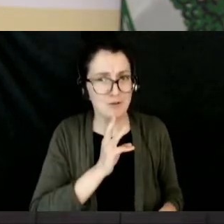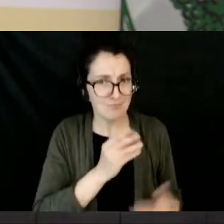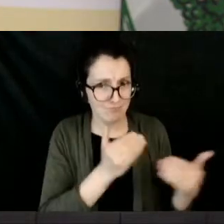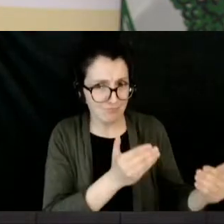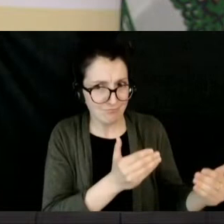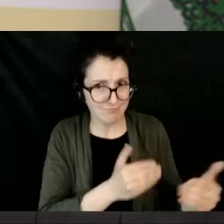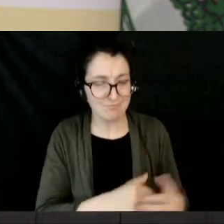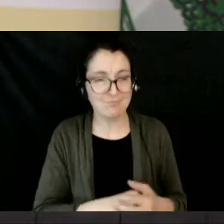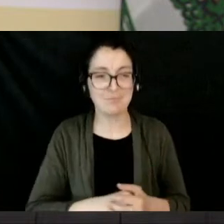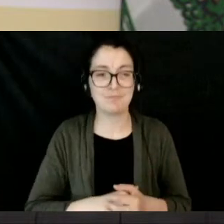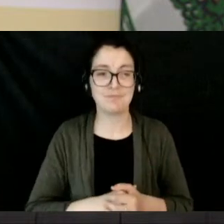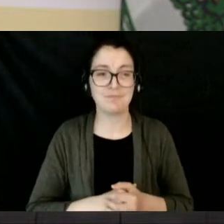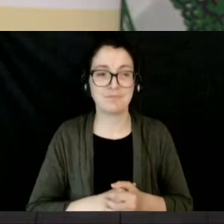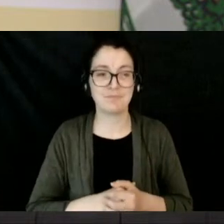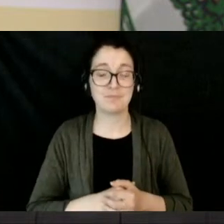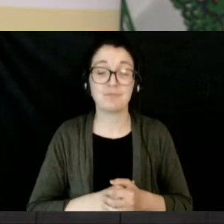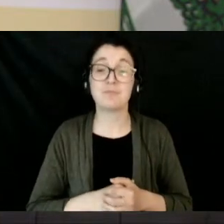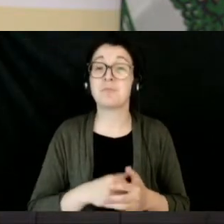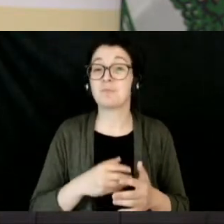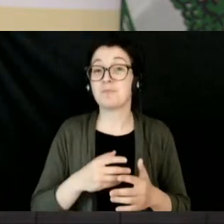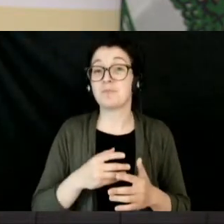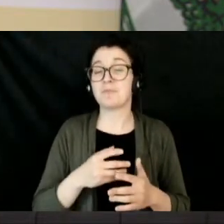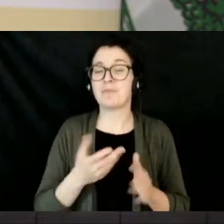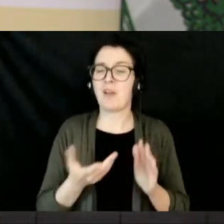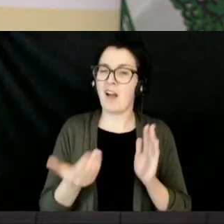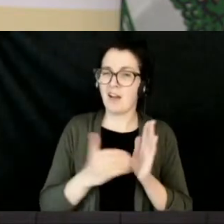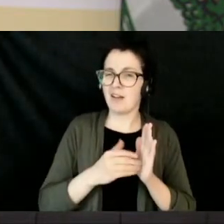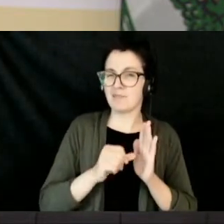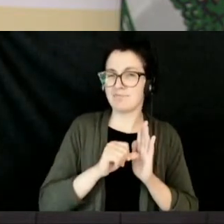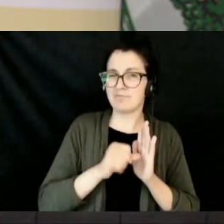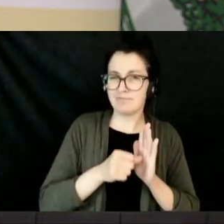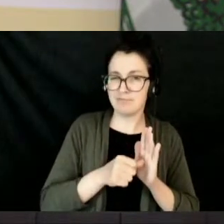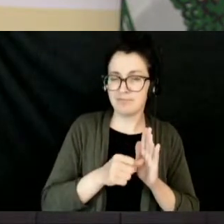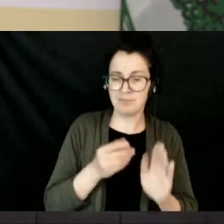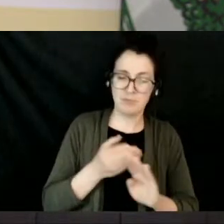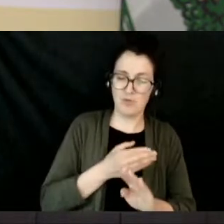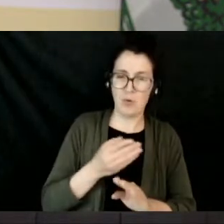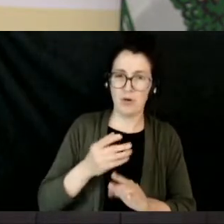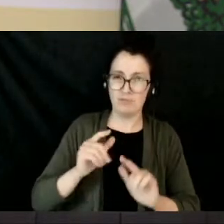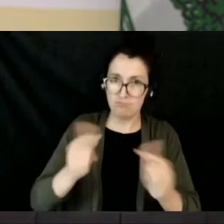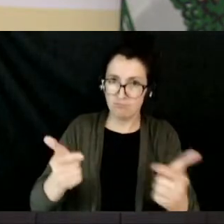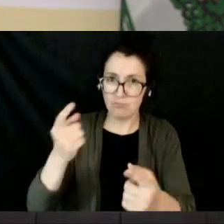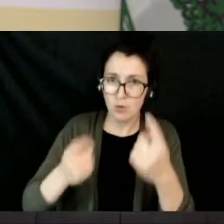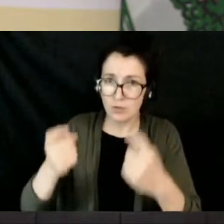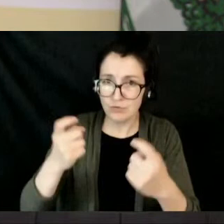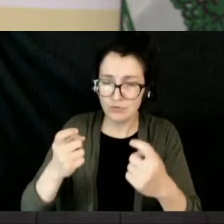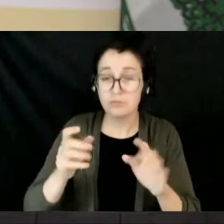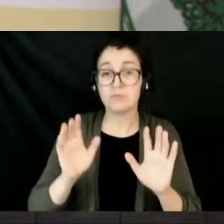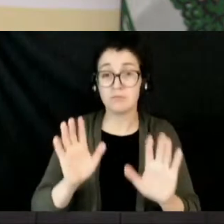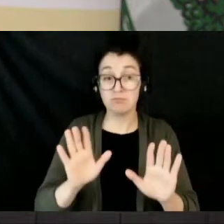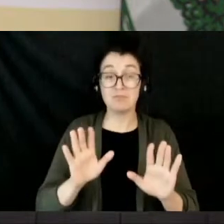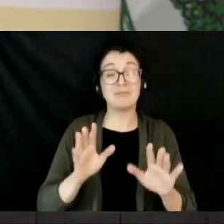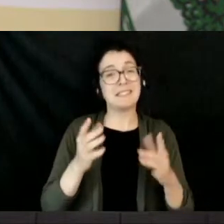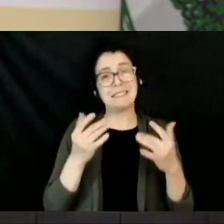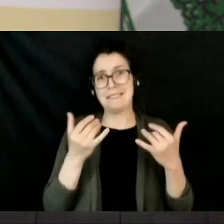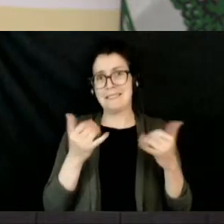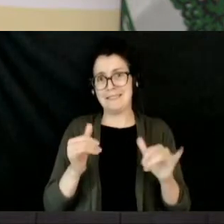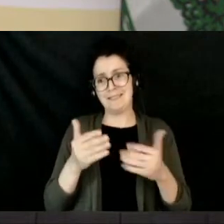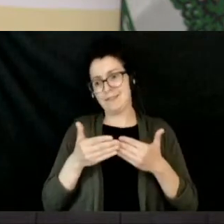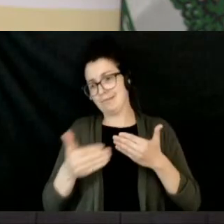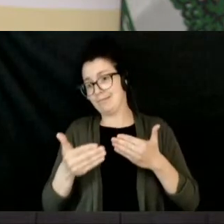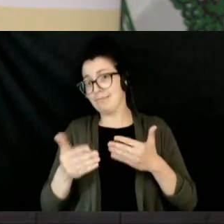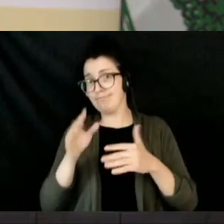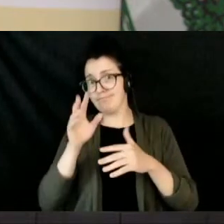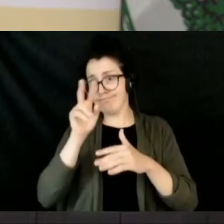Before we take questions, I would just say again to reiterate there are many unknowns still in this journey